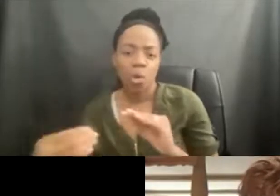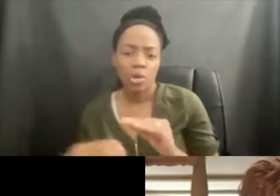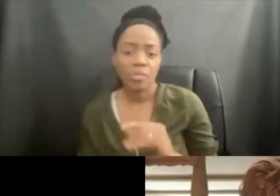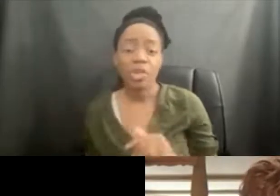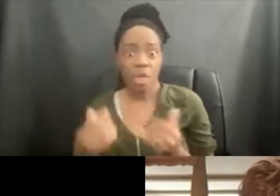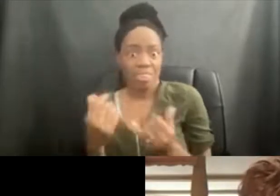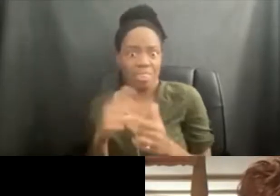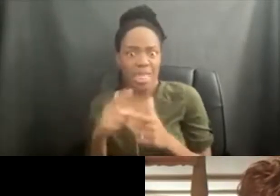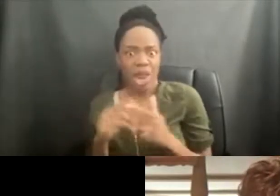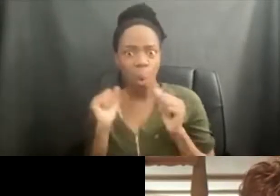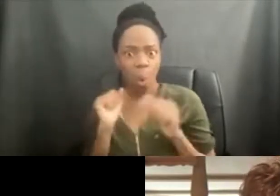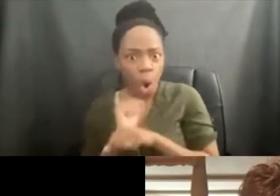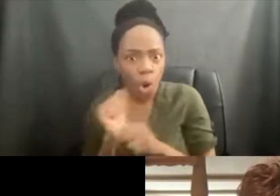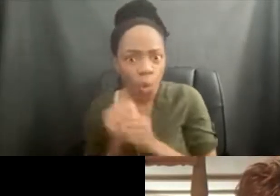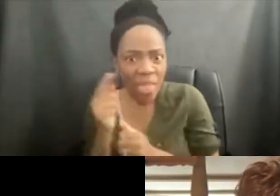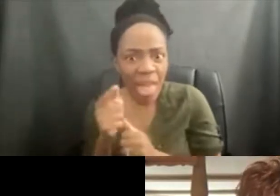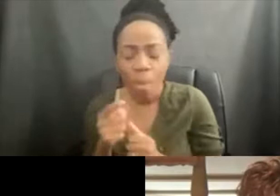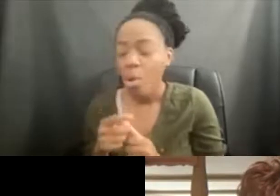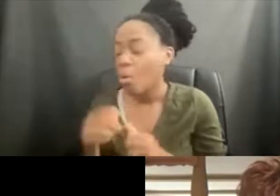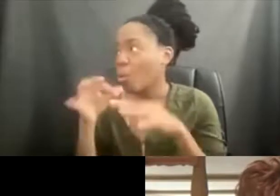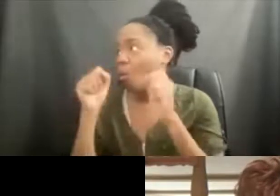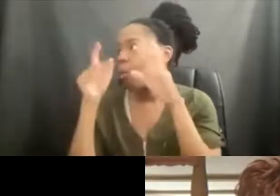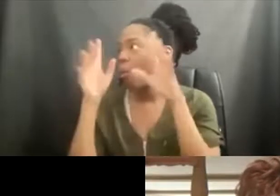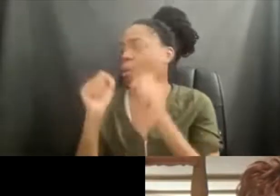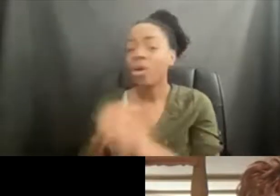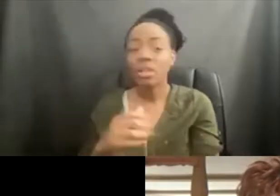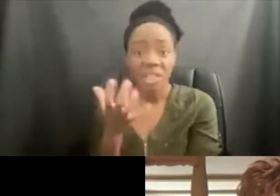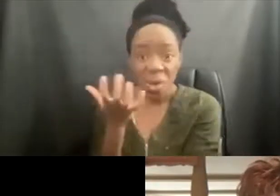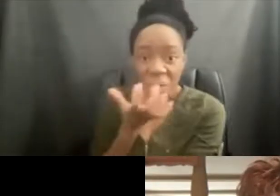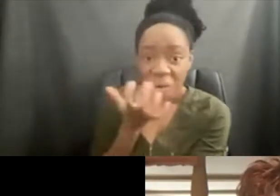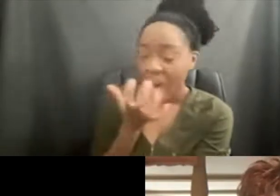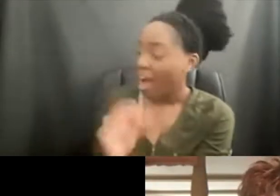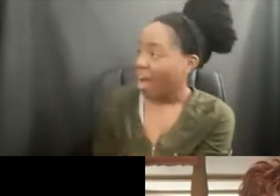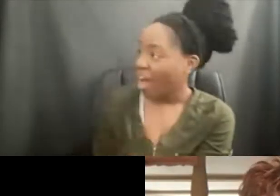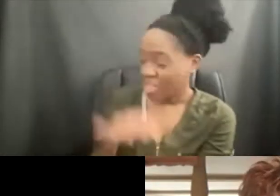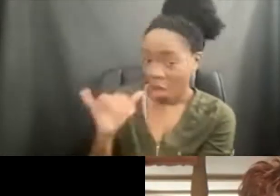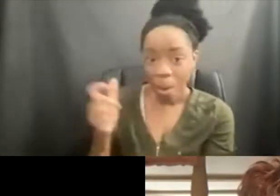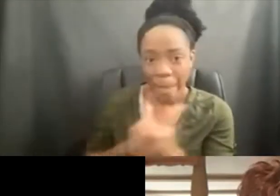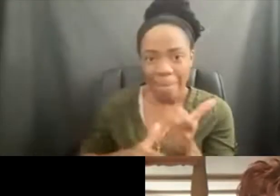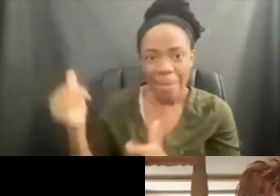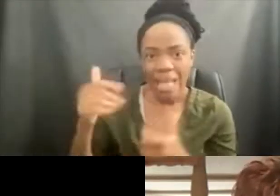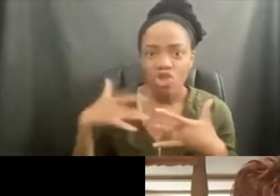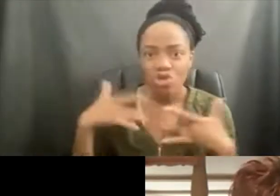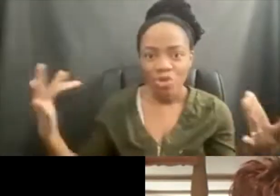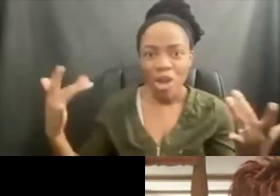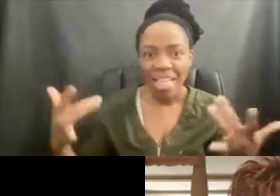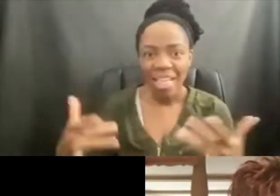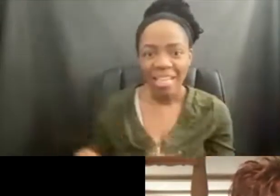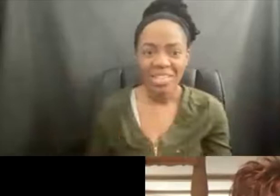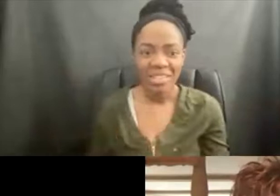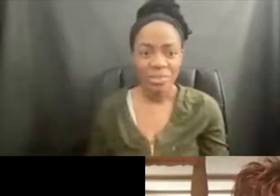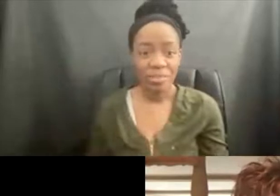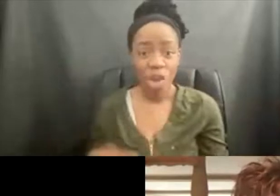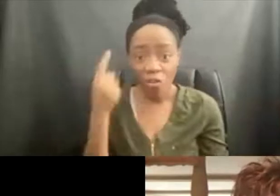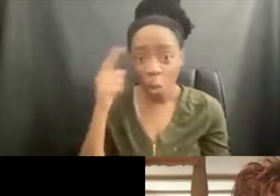to work with him, unbelievable. That must have been like one of the biggest thrills. It really was.